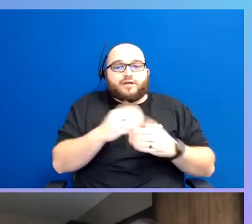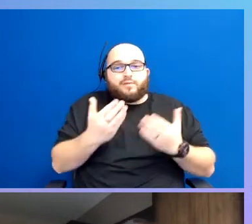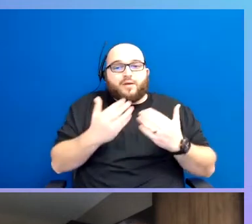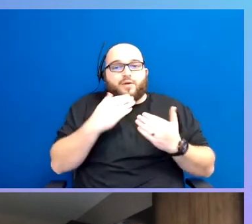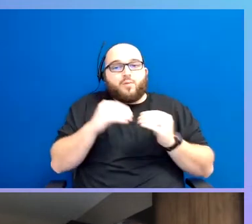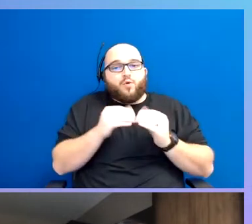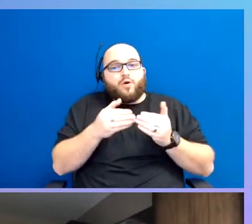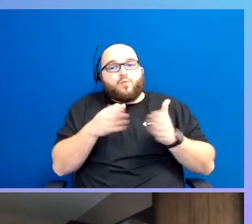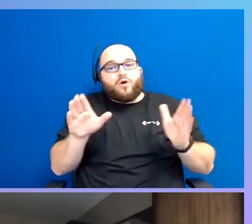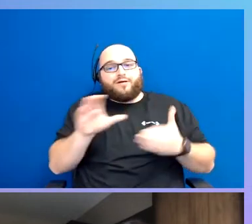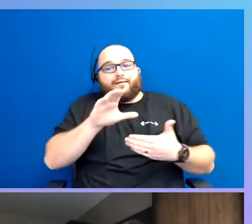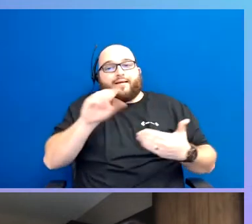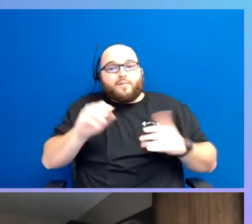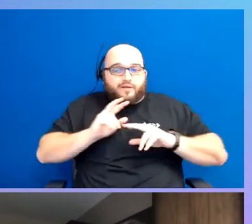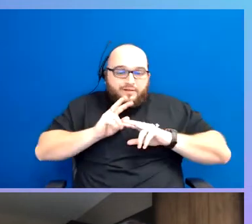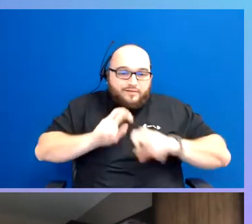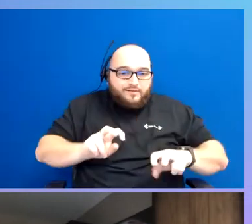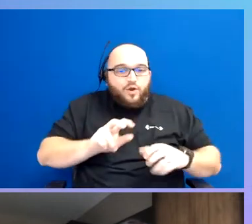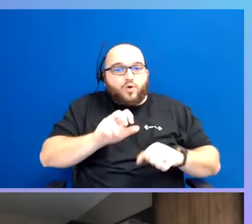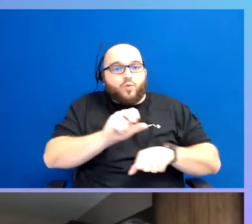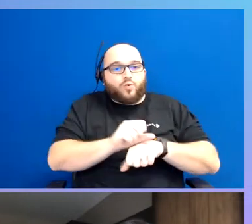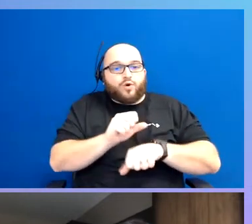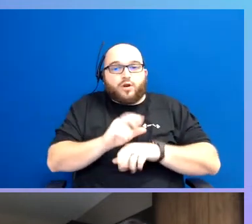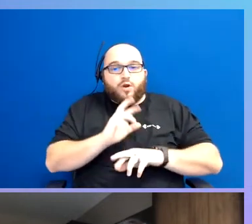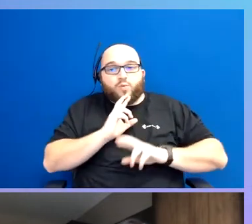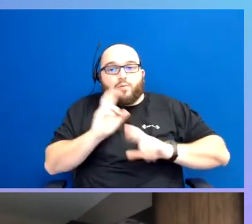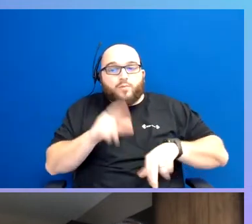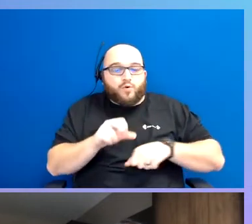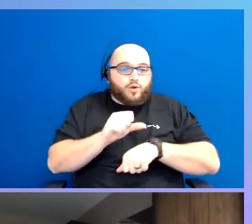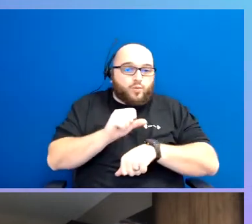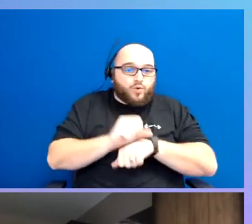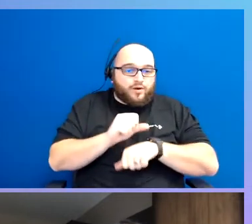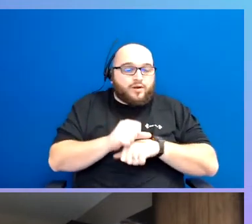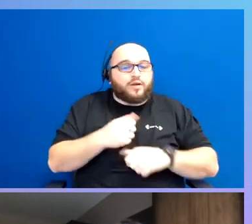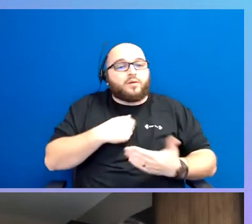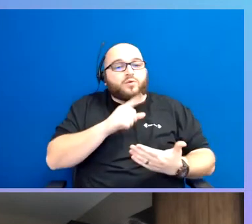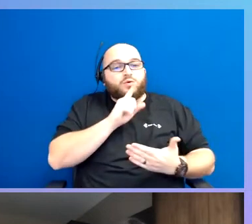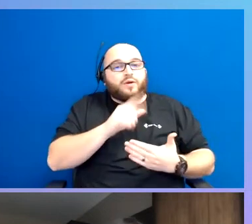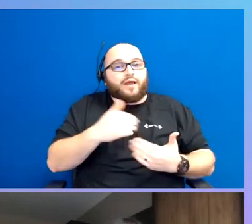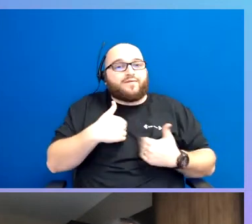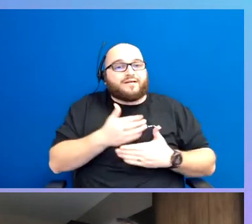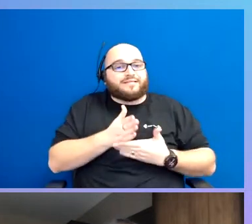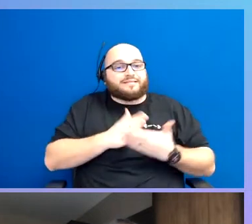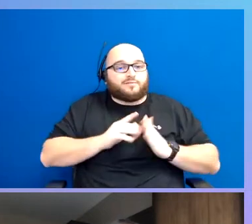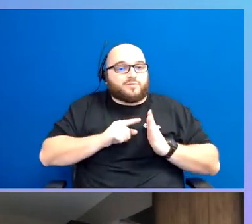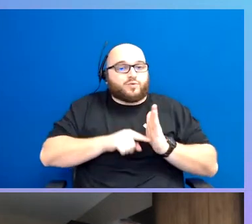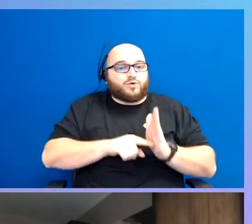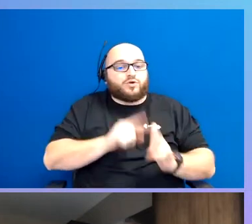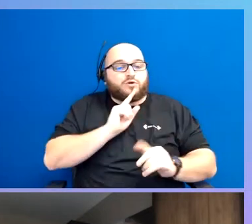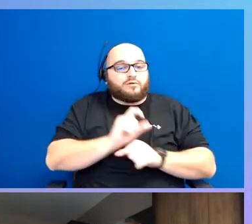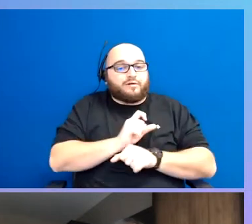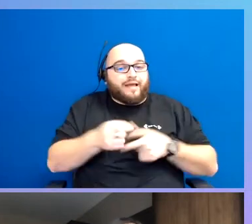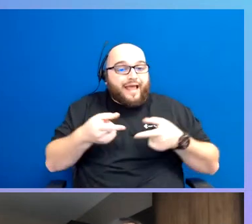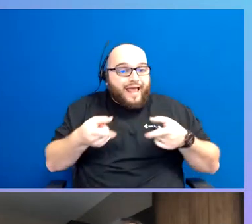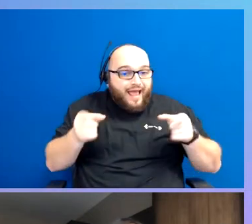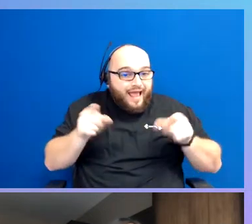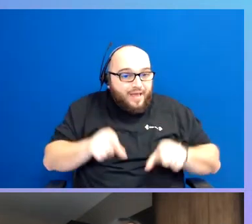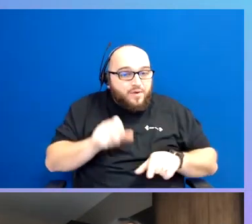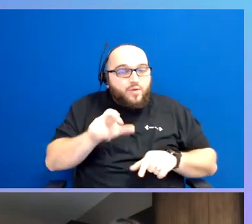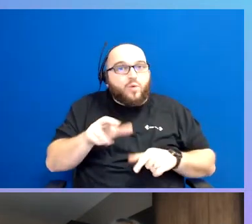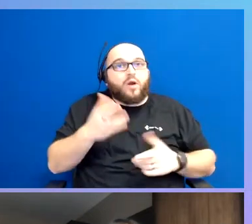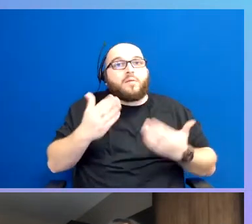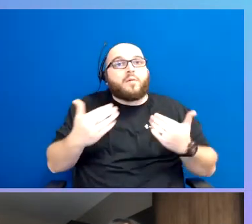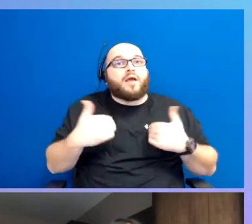work, reporting work. I'm sure there's some research that's happening, or there might be a lot